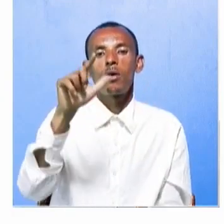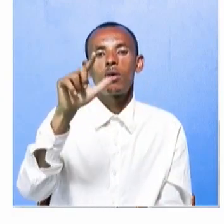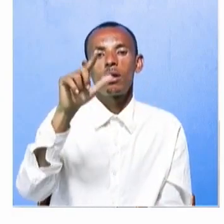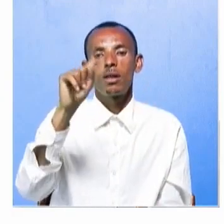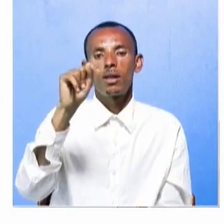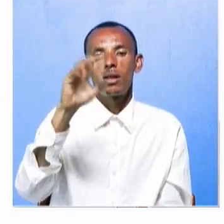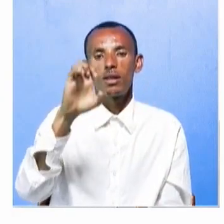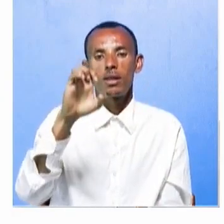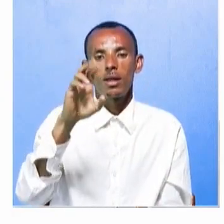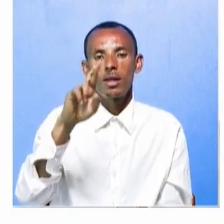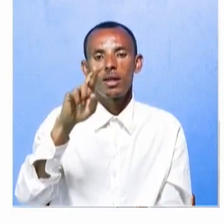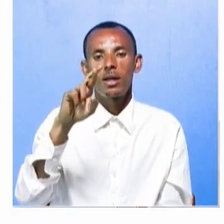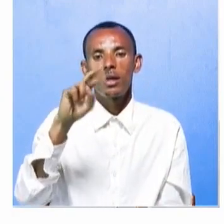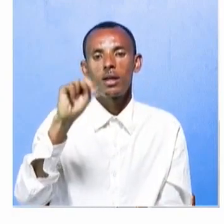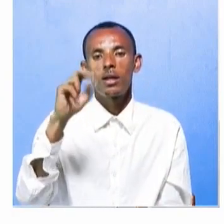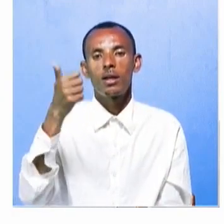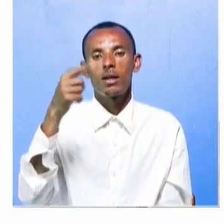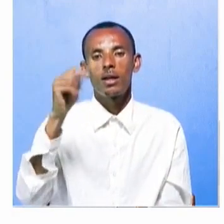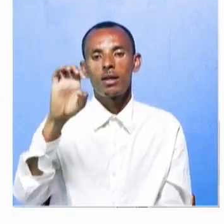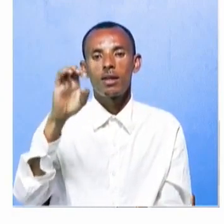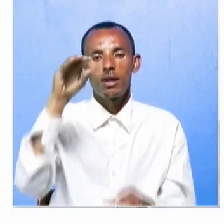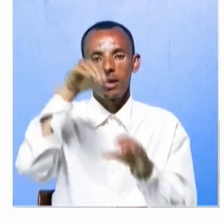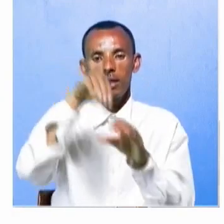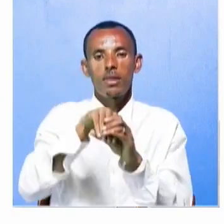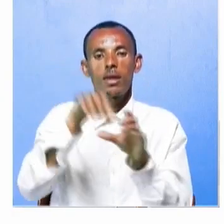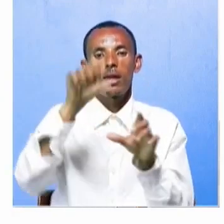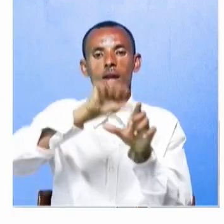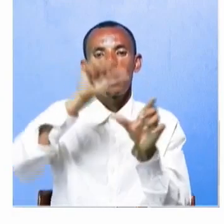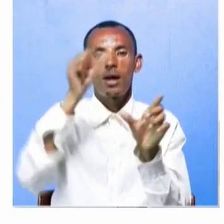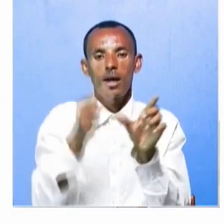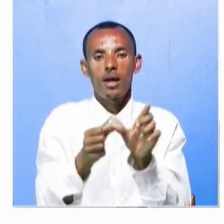angles. Okay, alternate